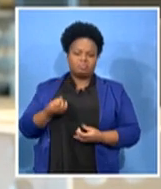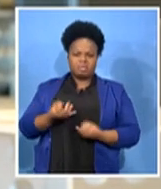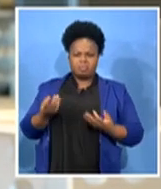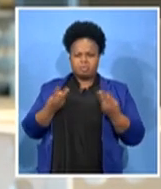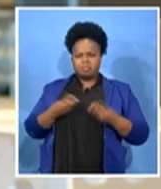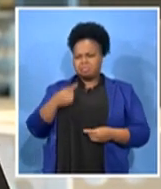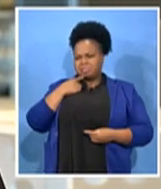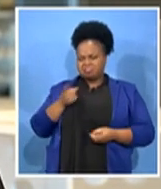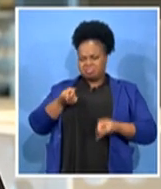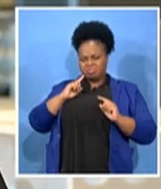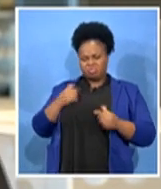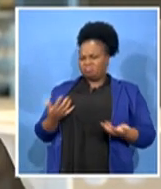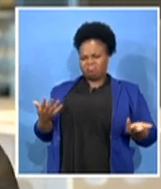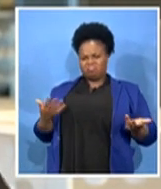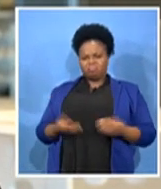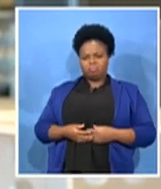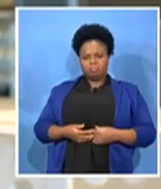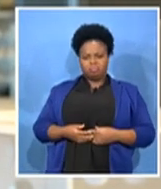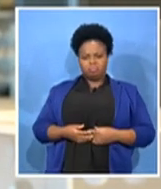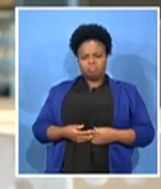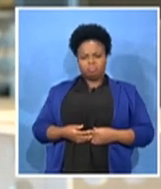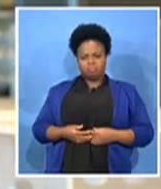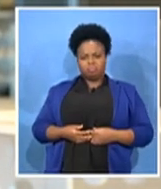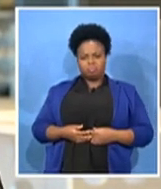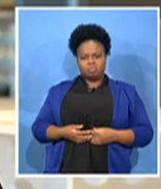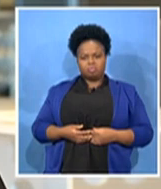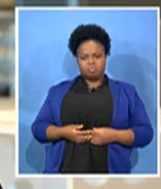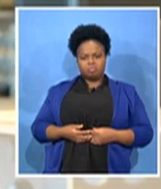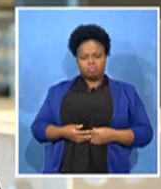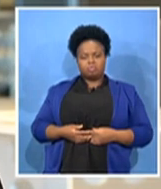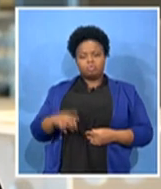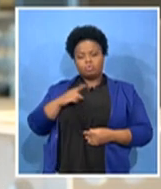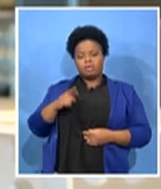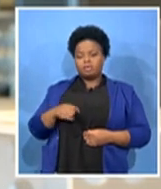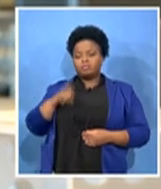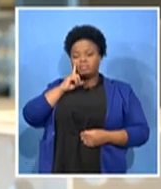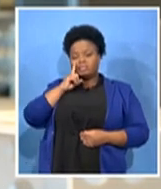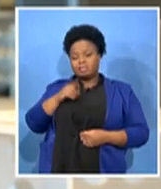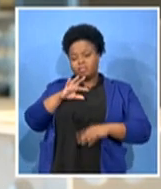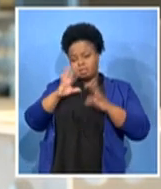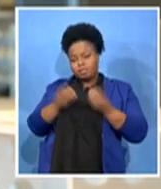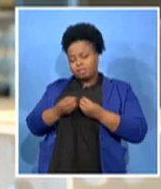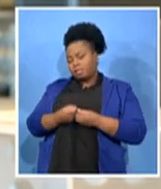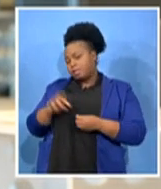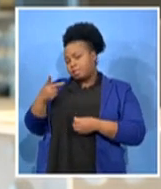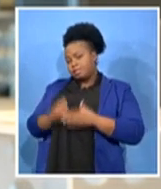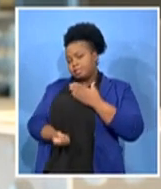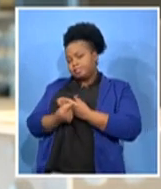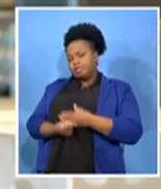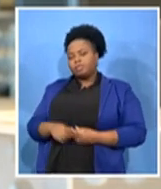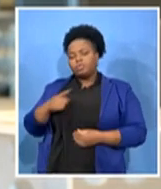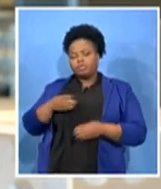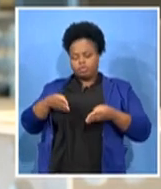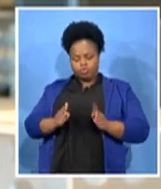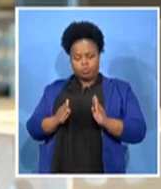if some of what is happening, you're looking at some of the roads really, and that have been